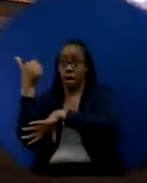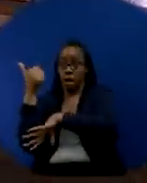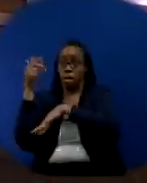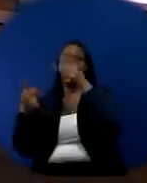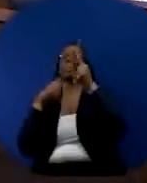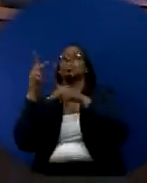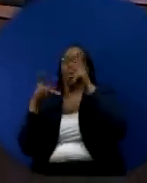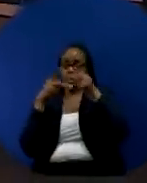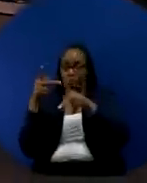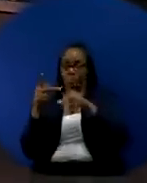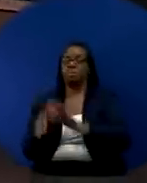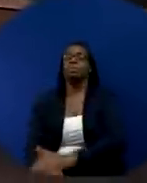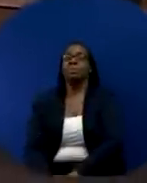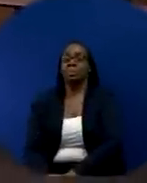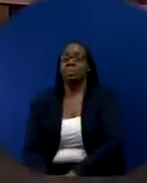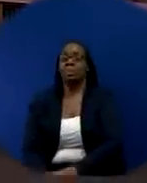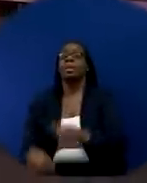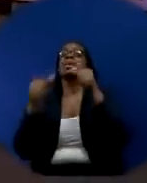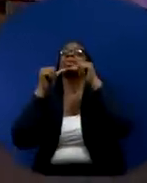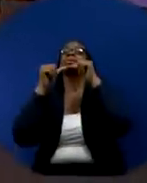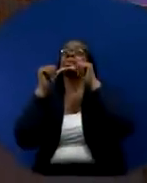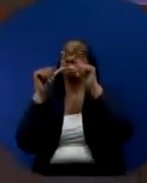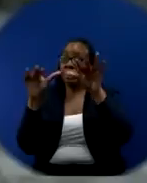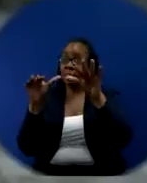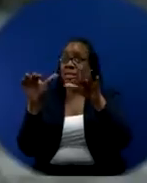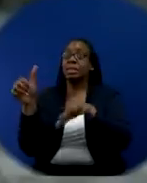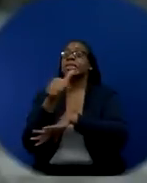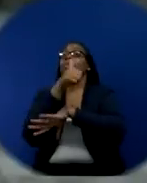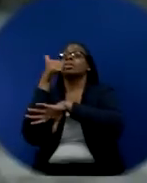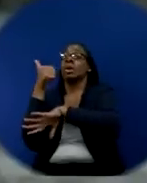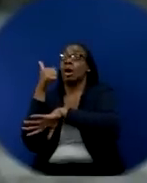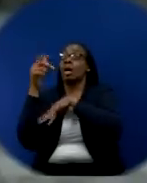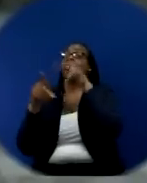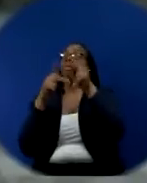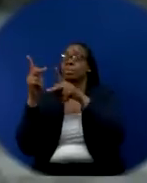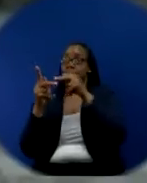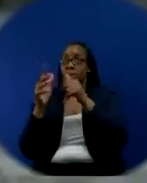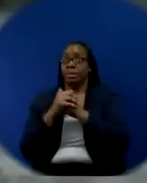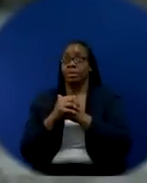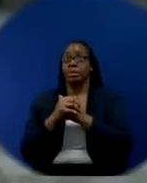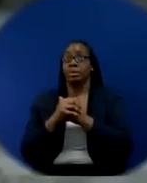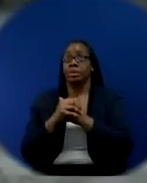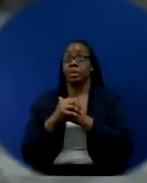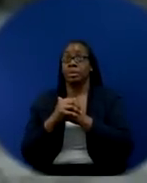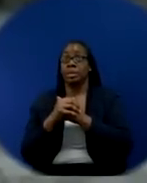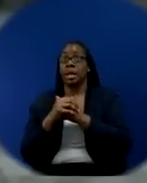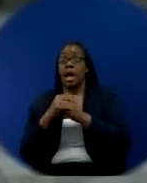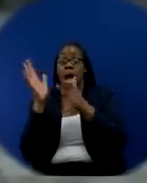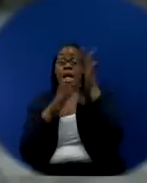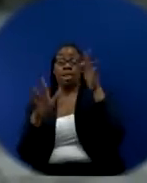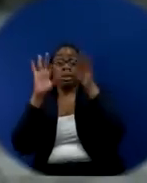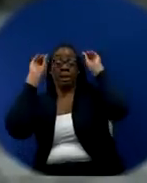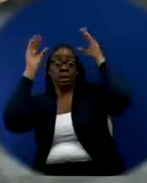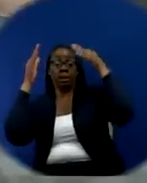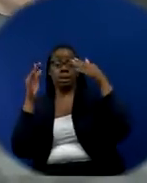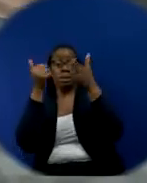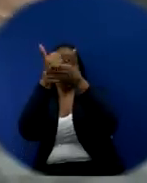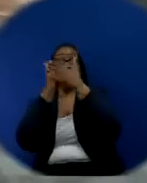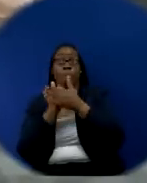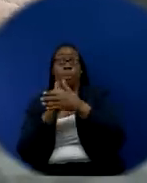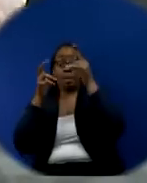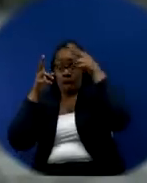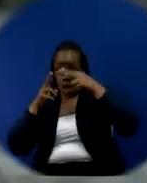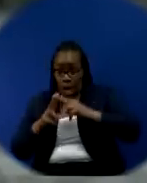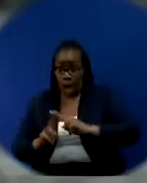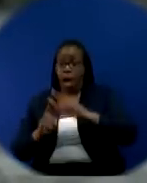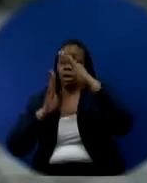yes, it's a blessing to be a blessing. And so, church family, Jesus teaches about helping others. He teaches about honor and